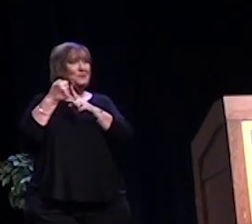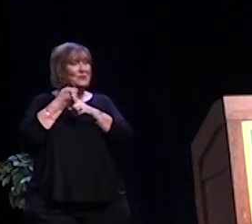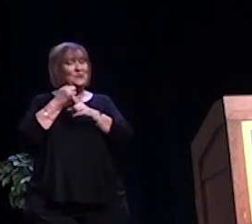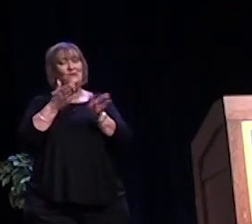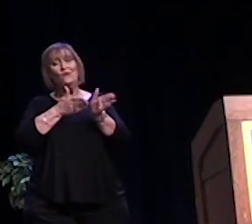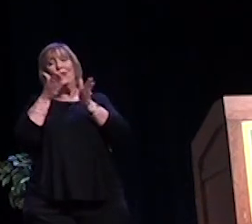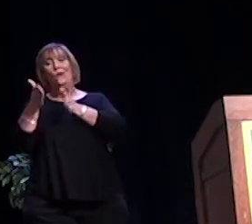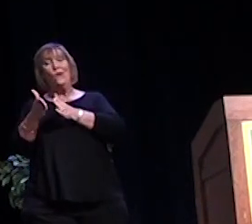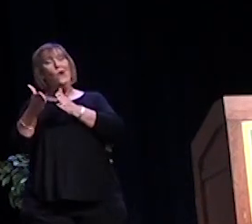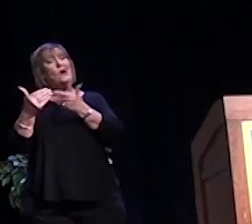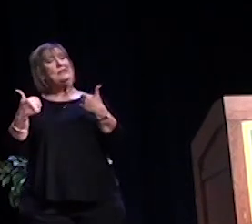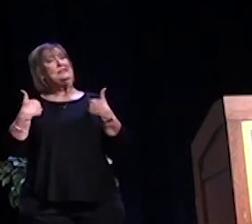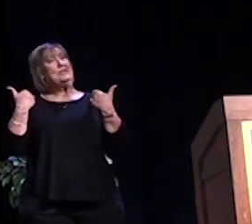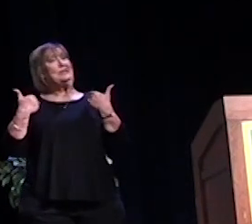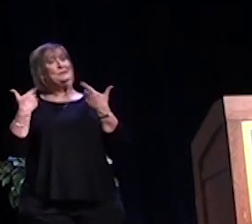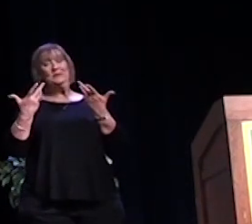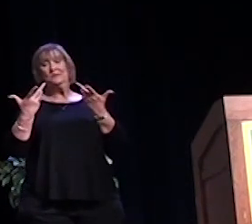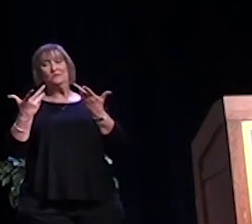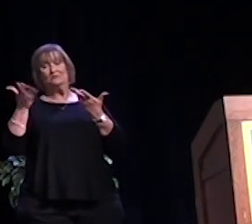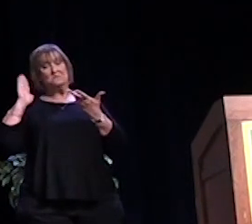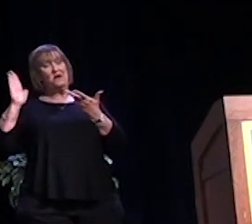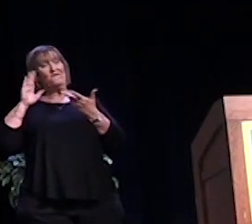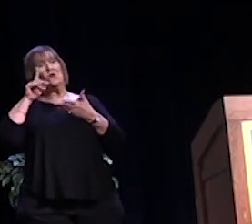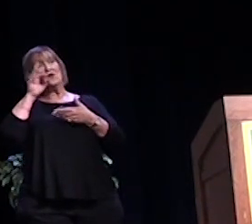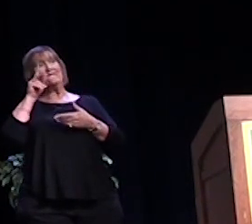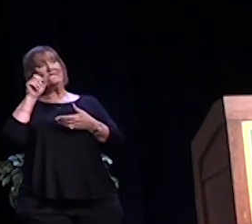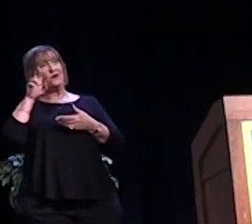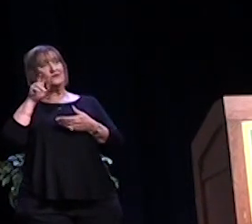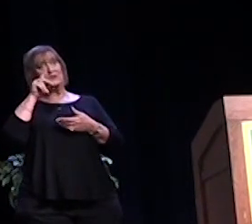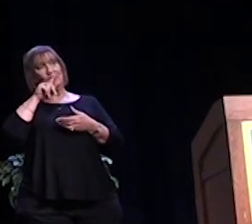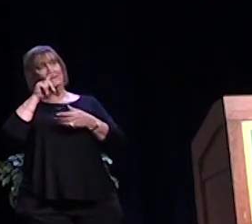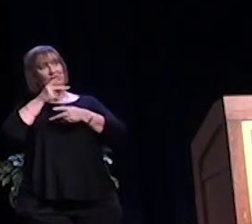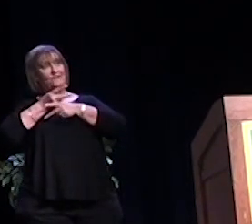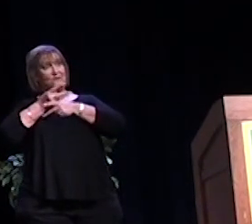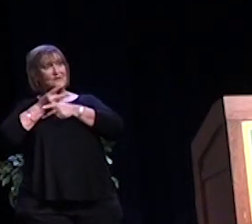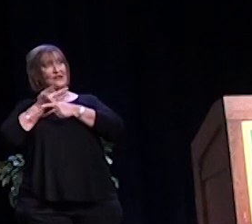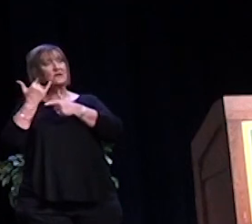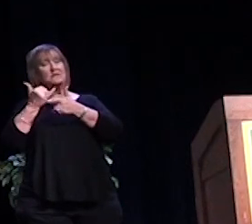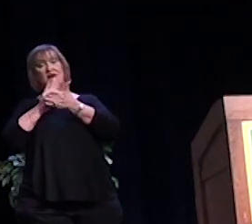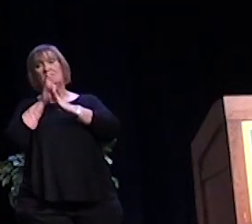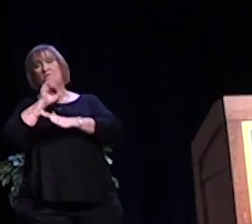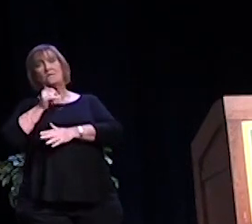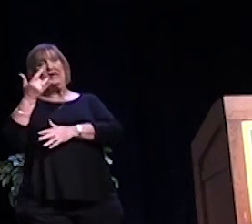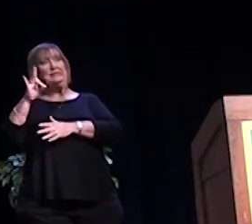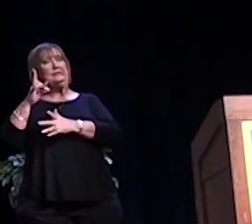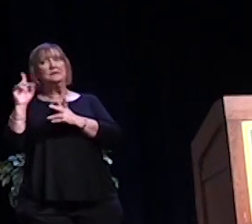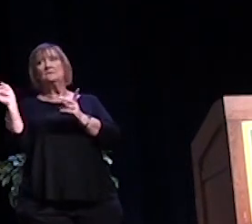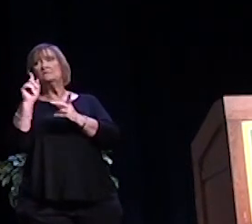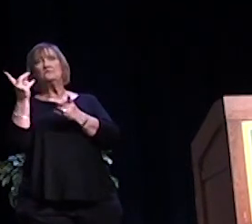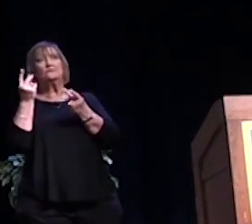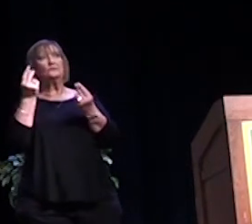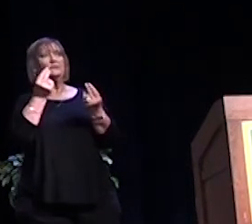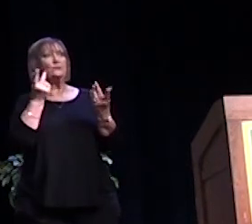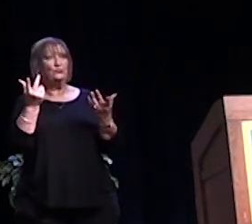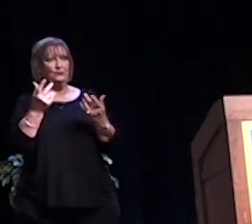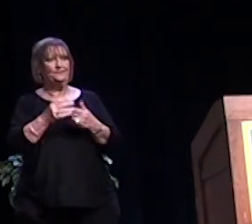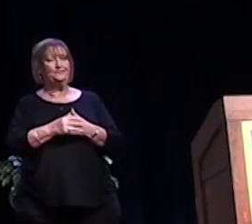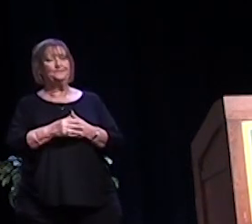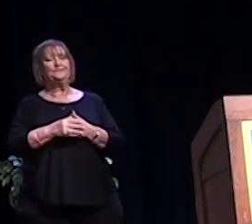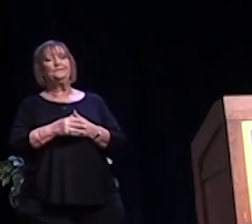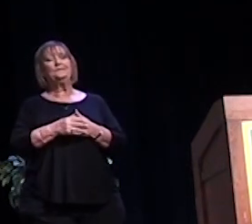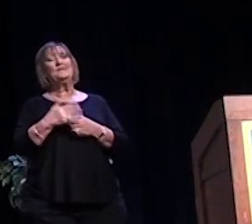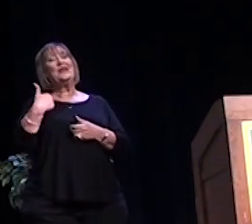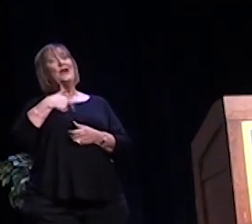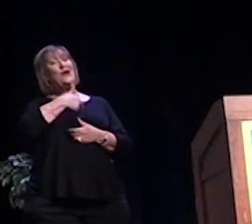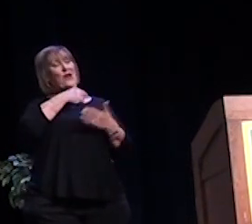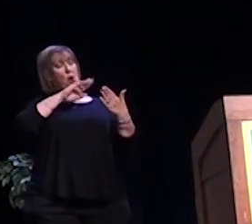The concept of permanent supportive housing is one that is designed to serve our most vulnerable in community.